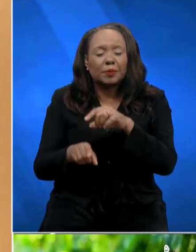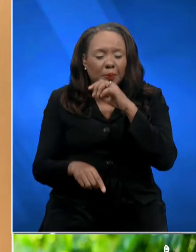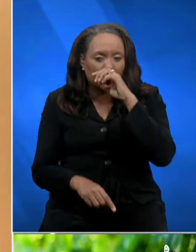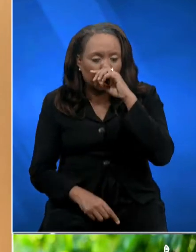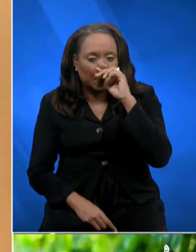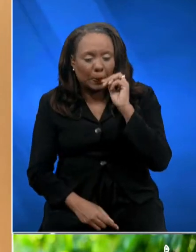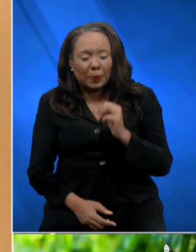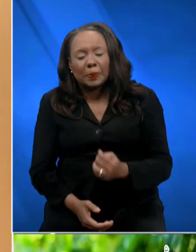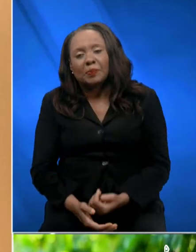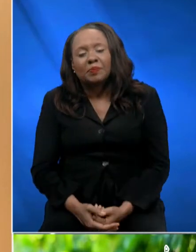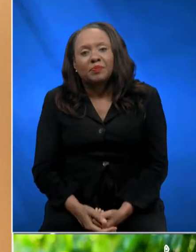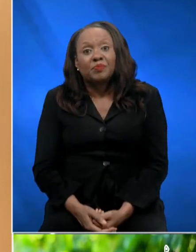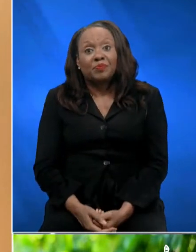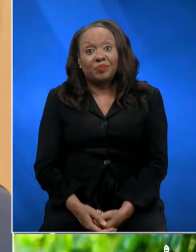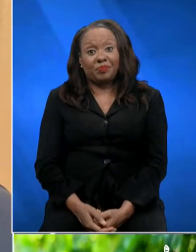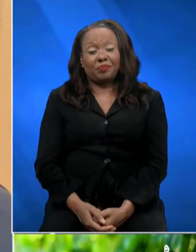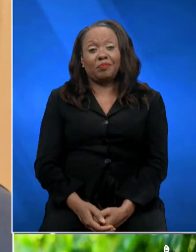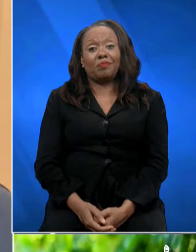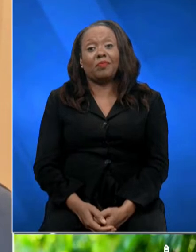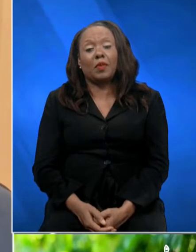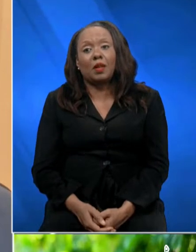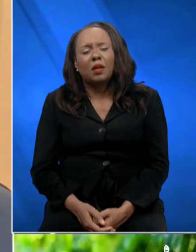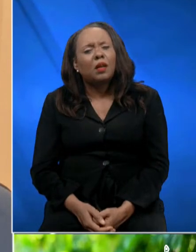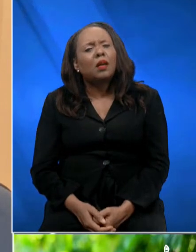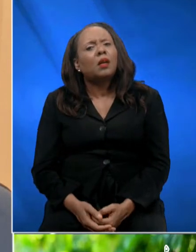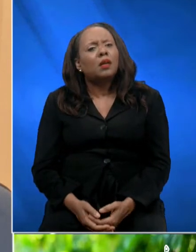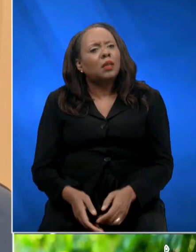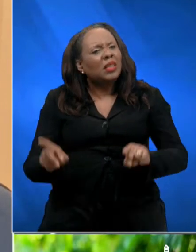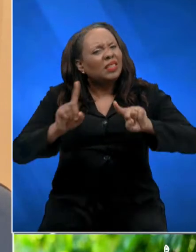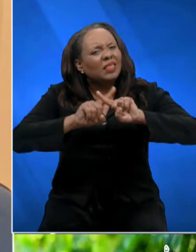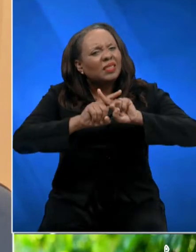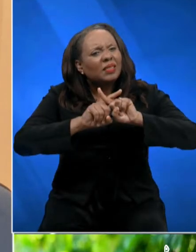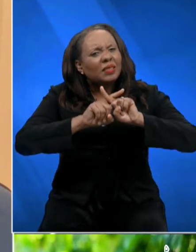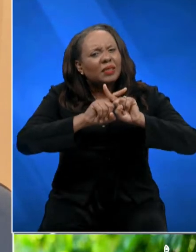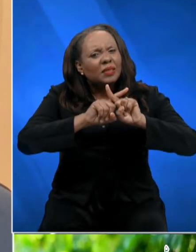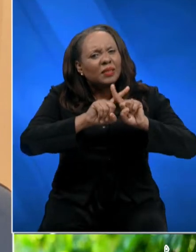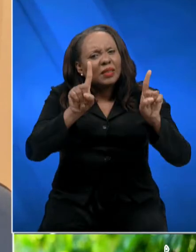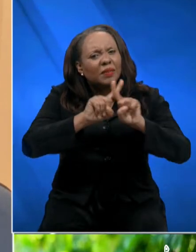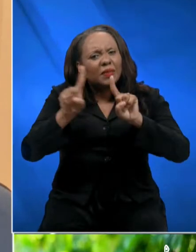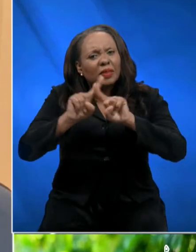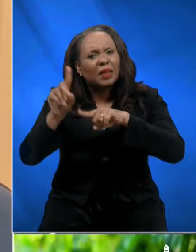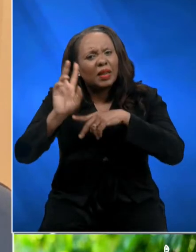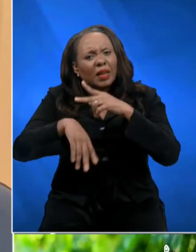there different types of diabetic retinopathy?